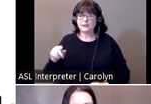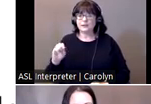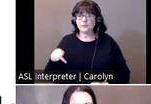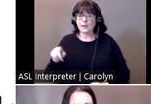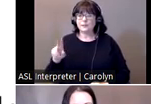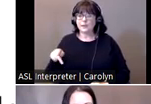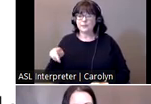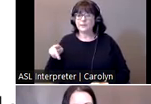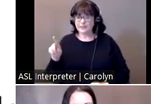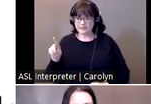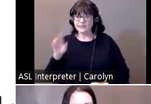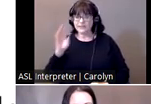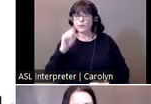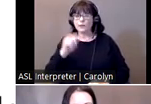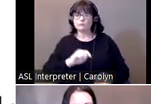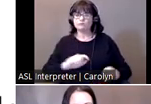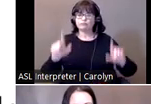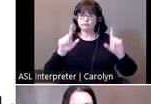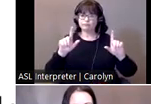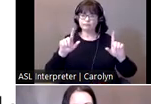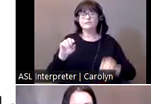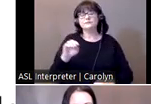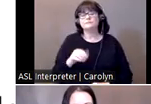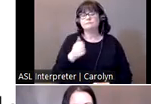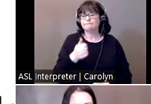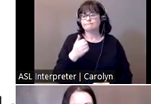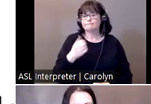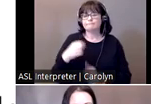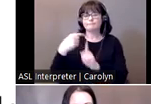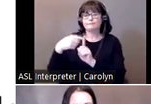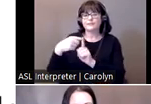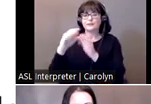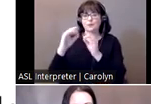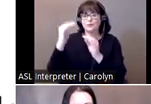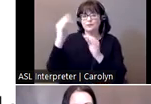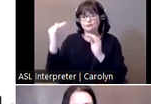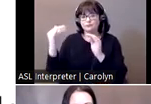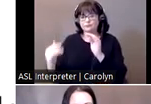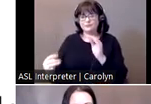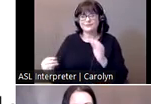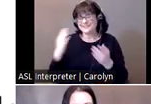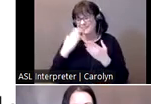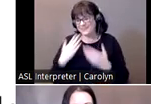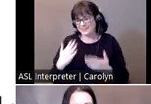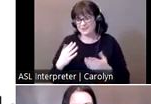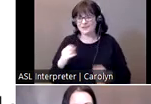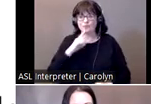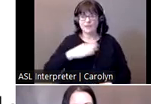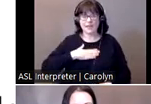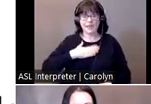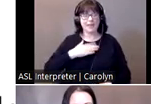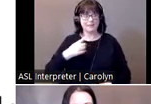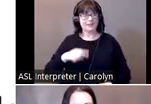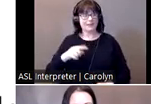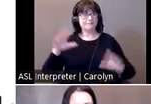Thanks for all the positive comments in the chat. I'm really glad that we were able to get together today and spend some time talking about micro-credentials. It's such a current